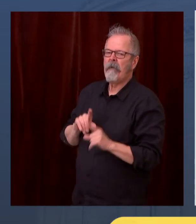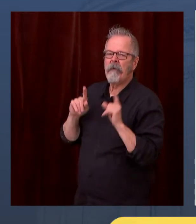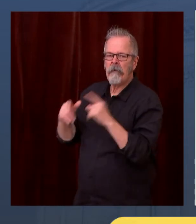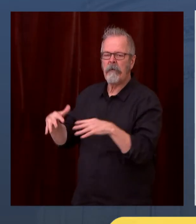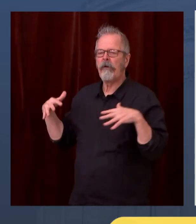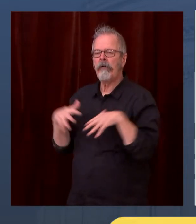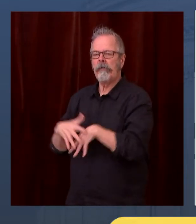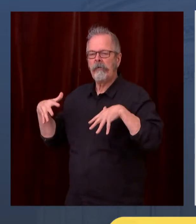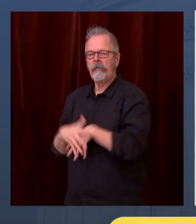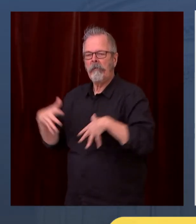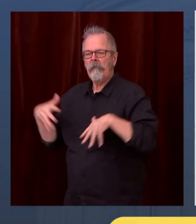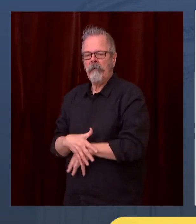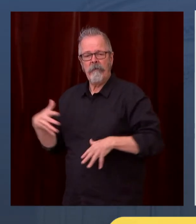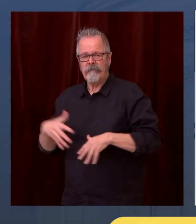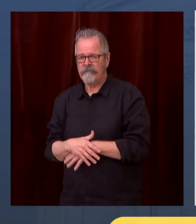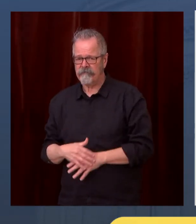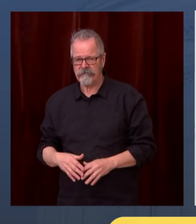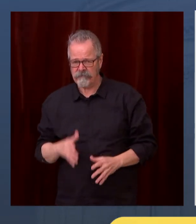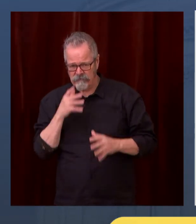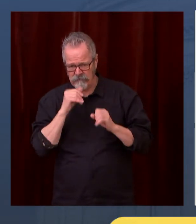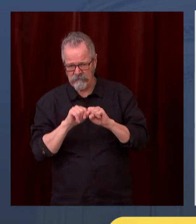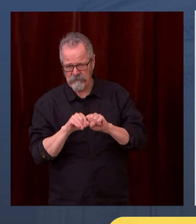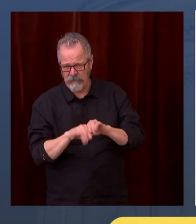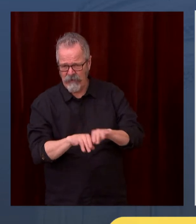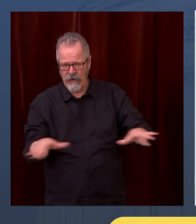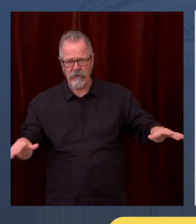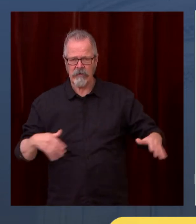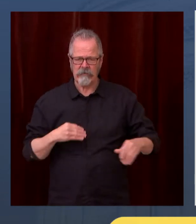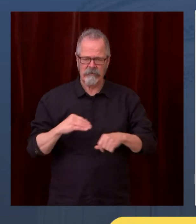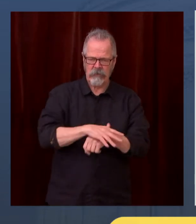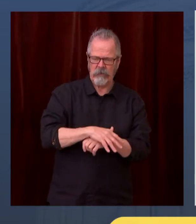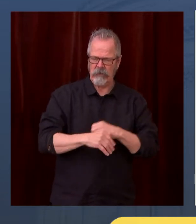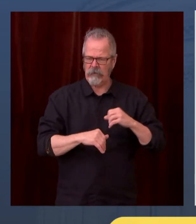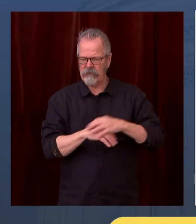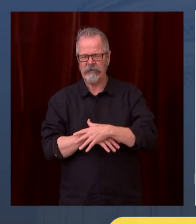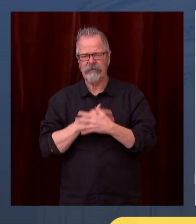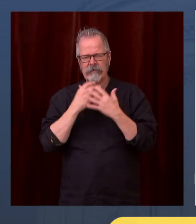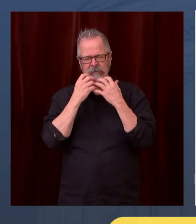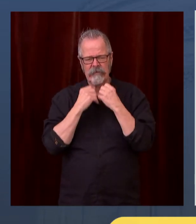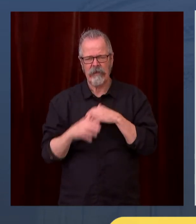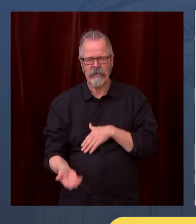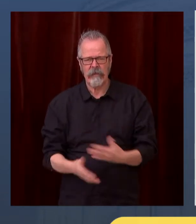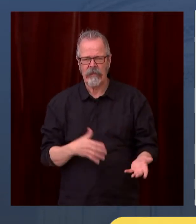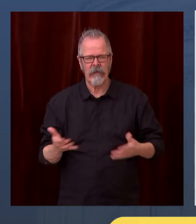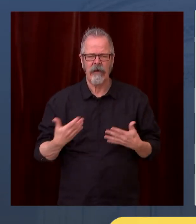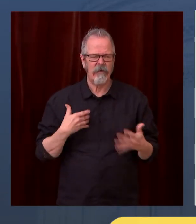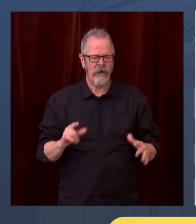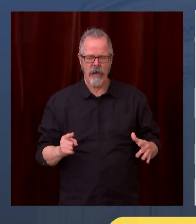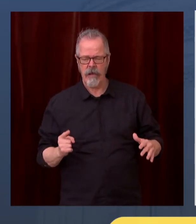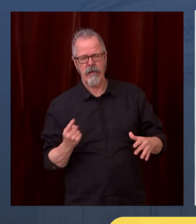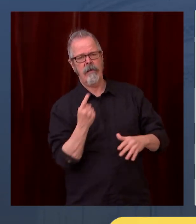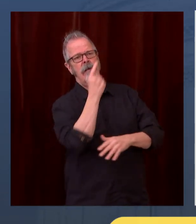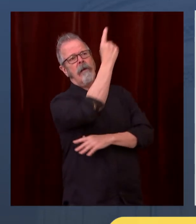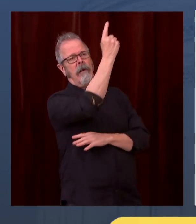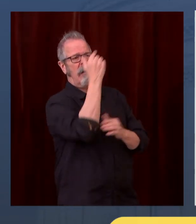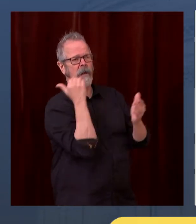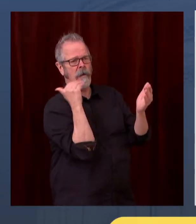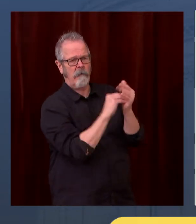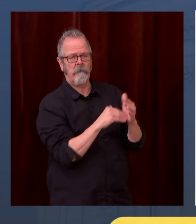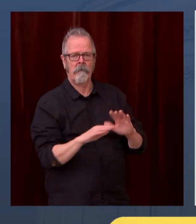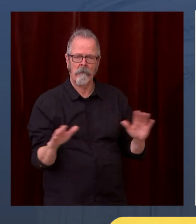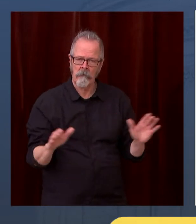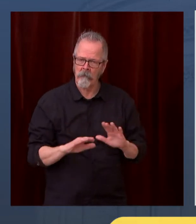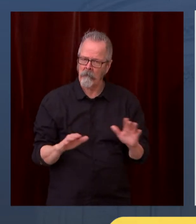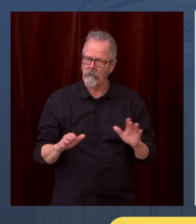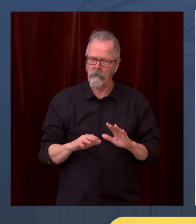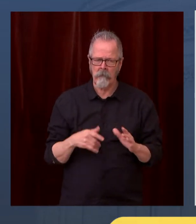them or their loved ones at risk. We do not want to see a surge 2 weeks from Super Bowl Sunday. That would